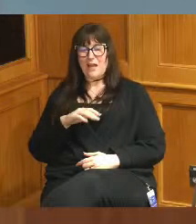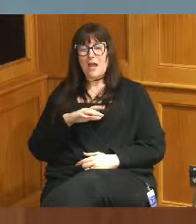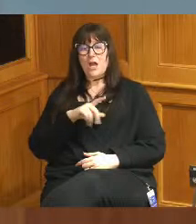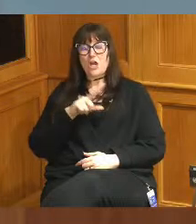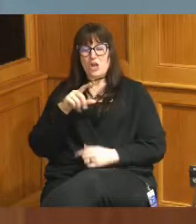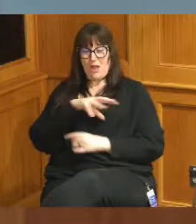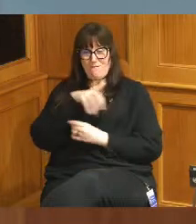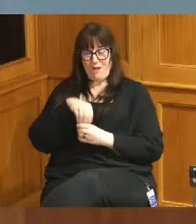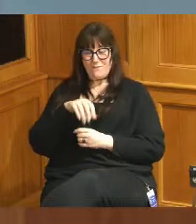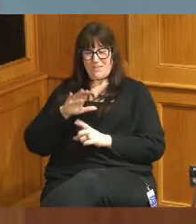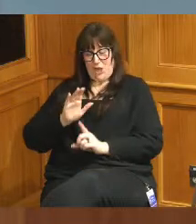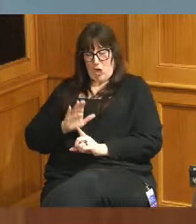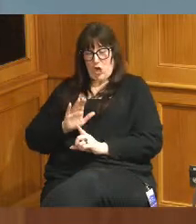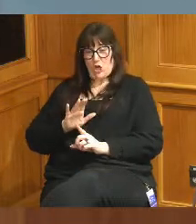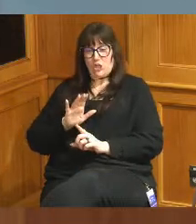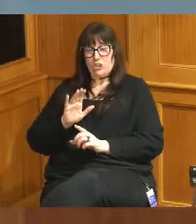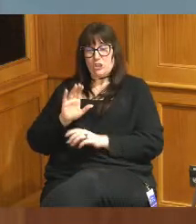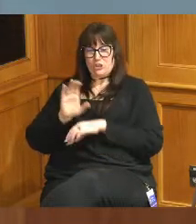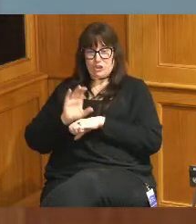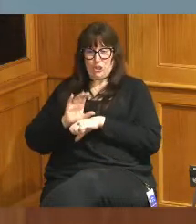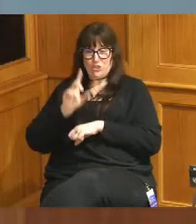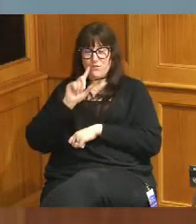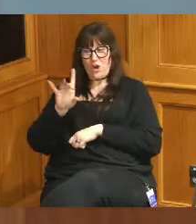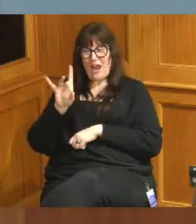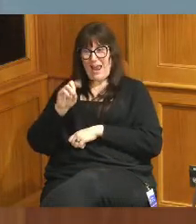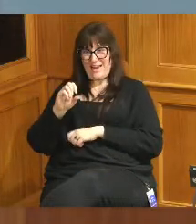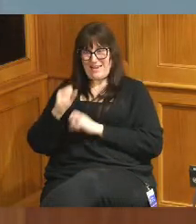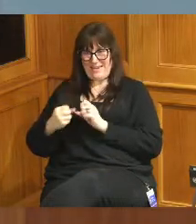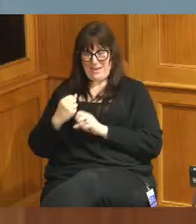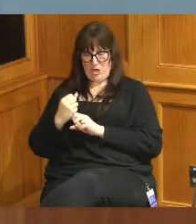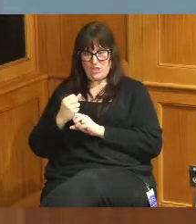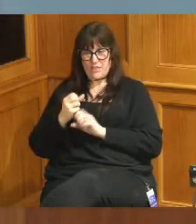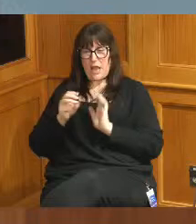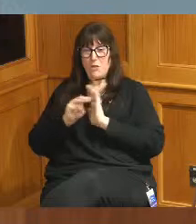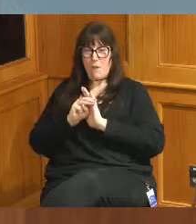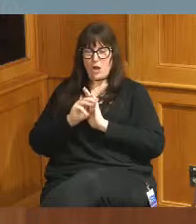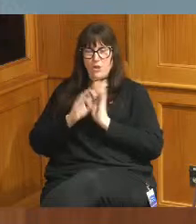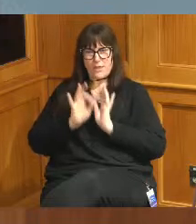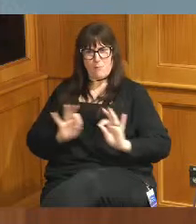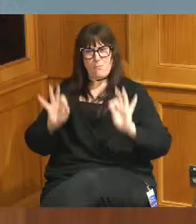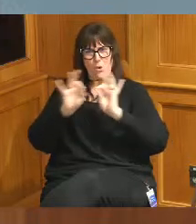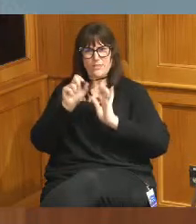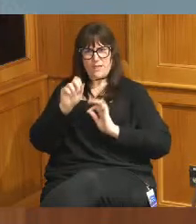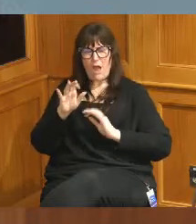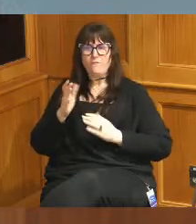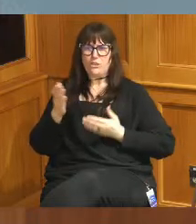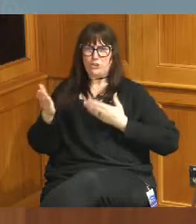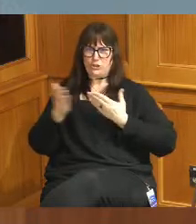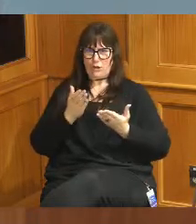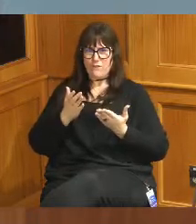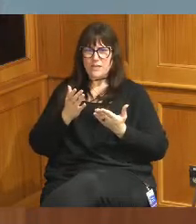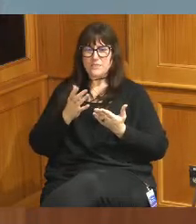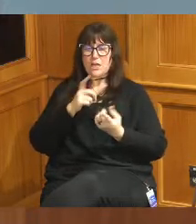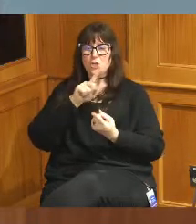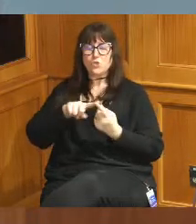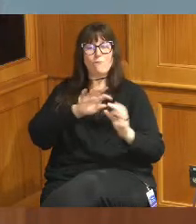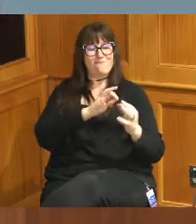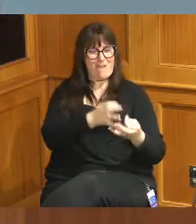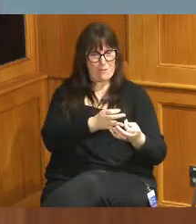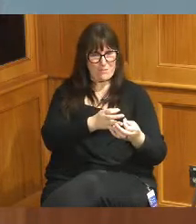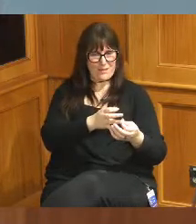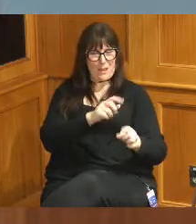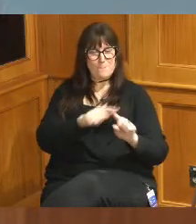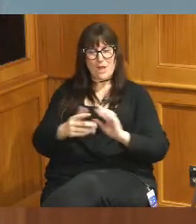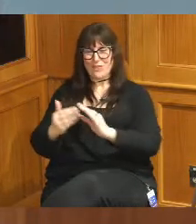for over 80 years, and she modeled and demonstrated to me the importance of service, not only to your family, but to